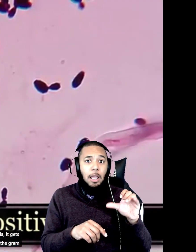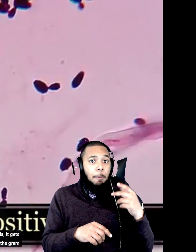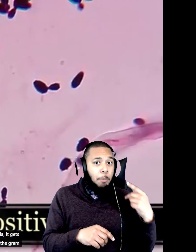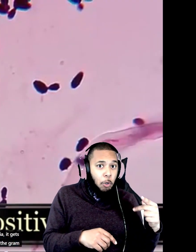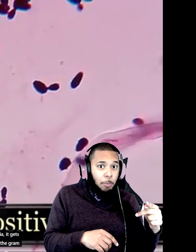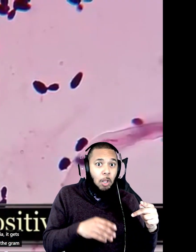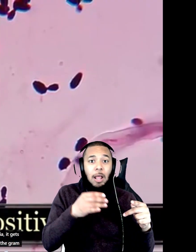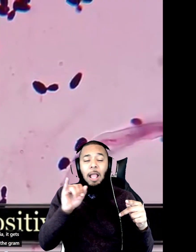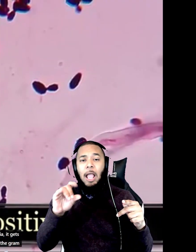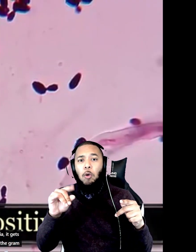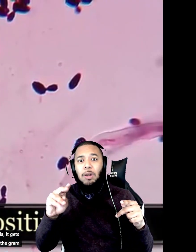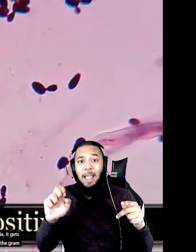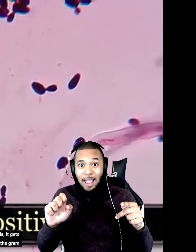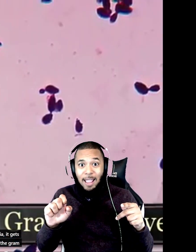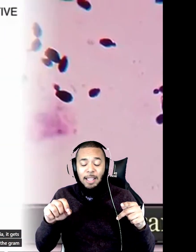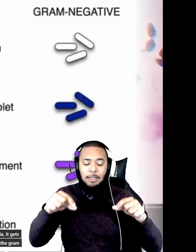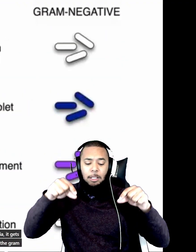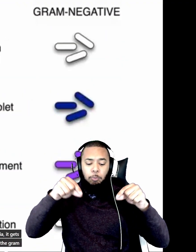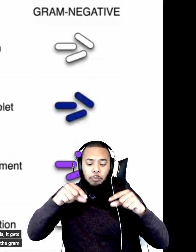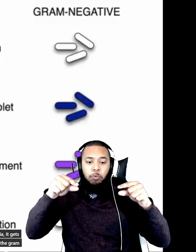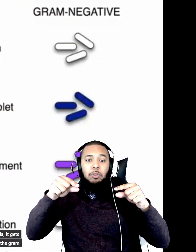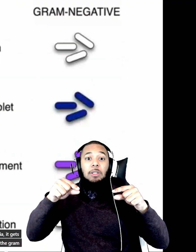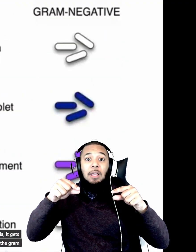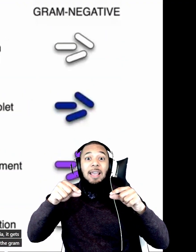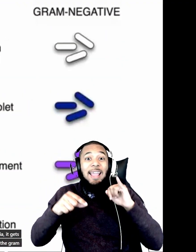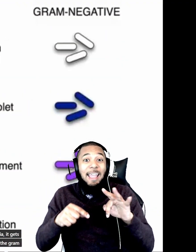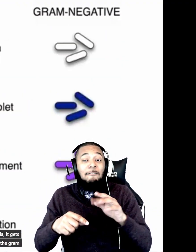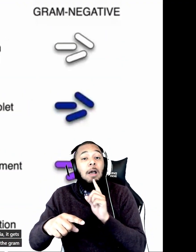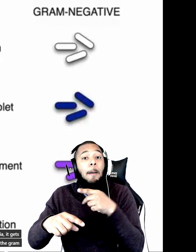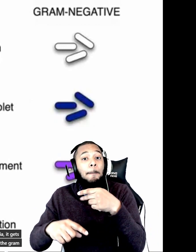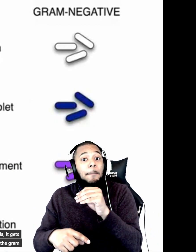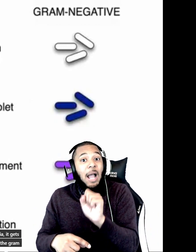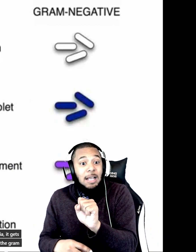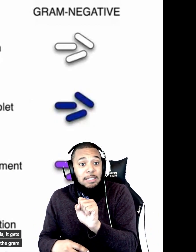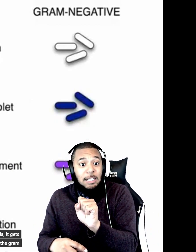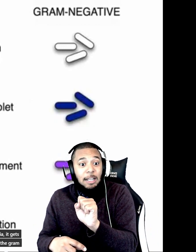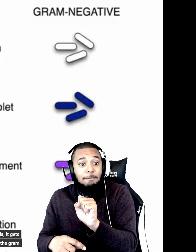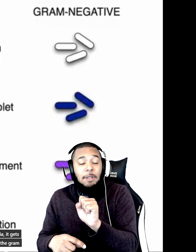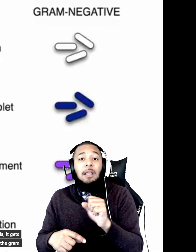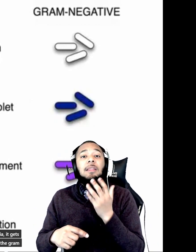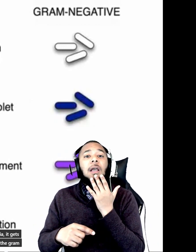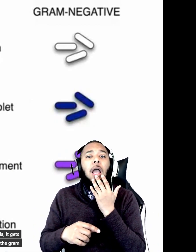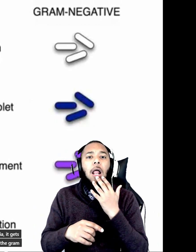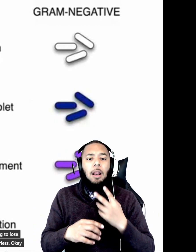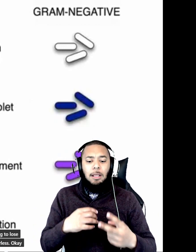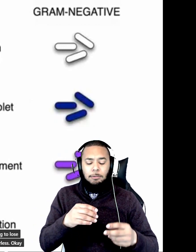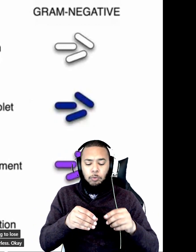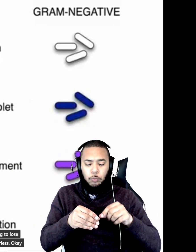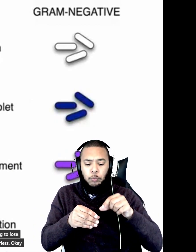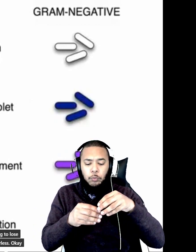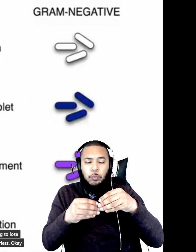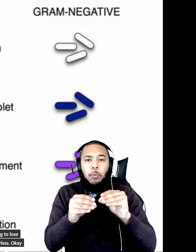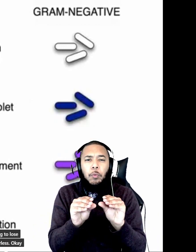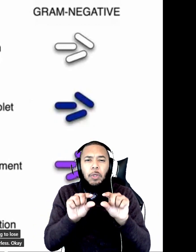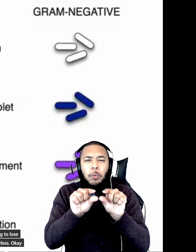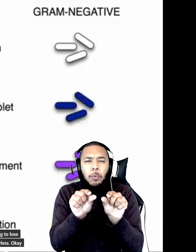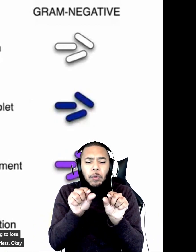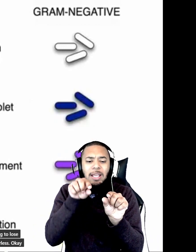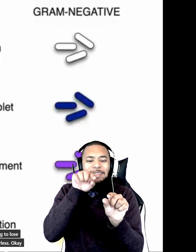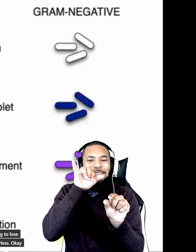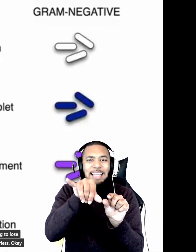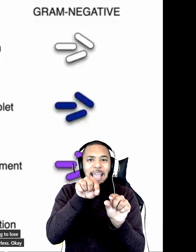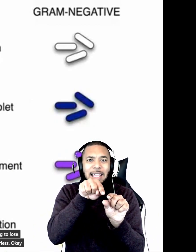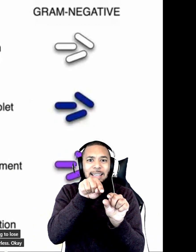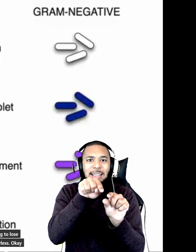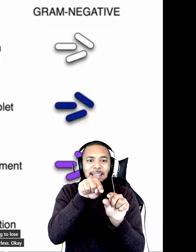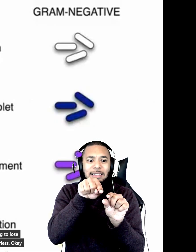a gram-positive bacteria, it gets stuck inside the wall. And the gram-negative bacteria is going to lose